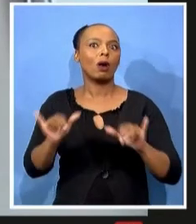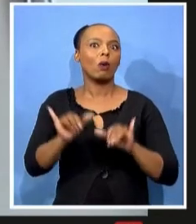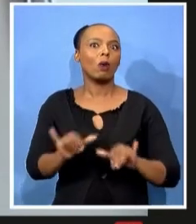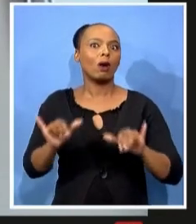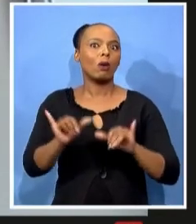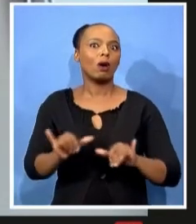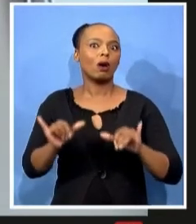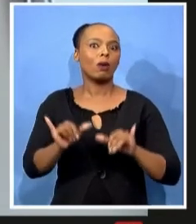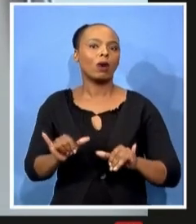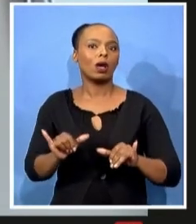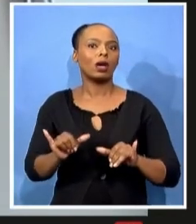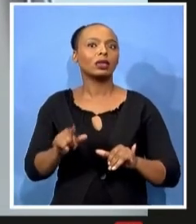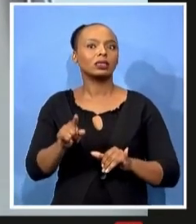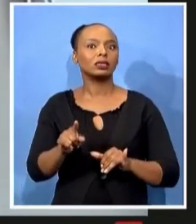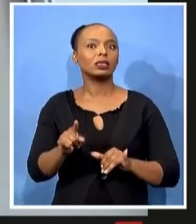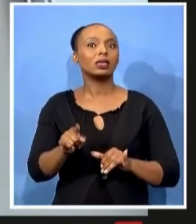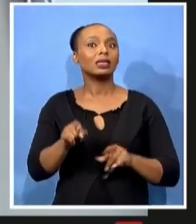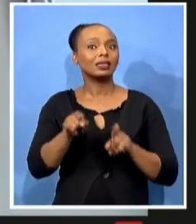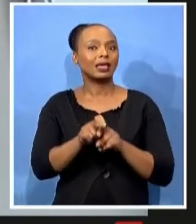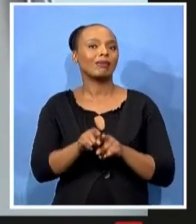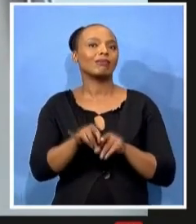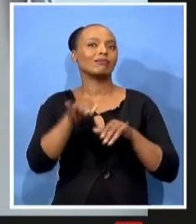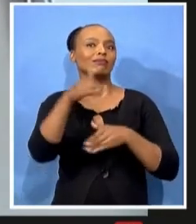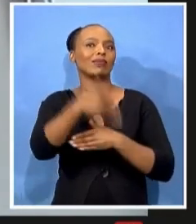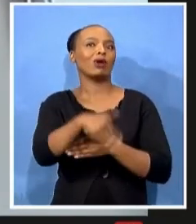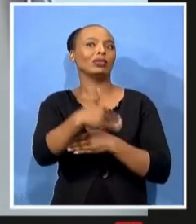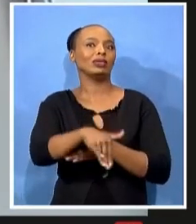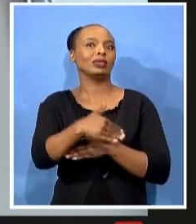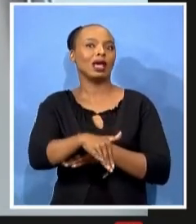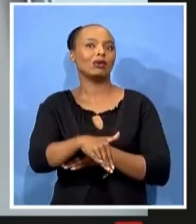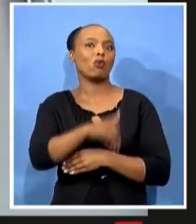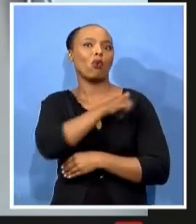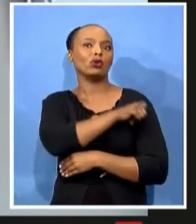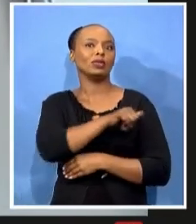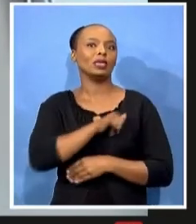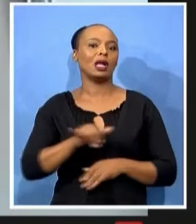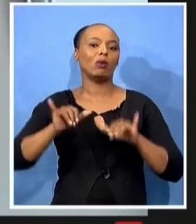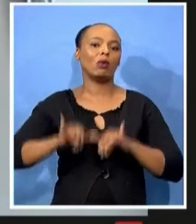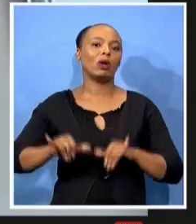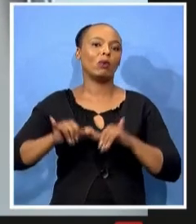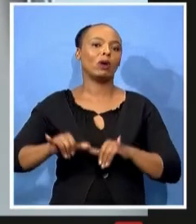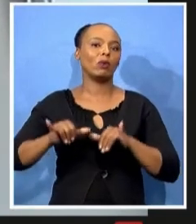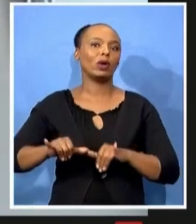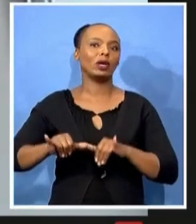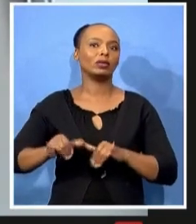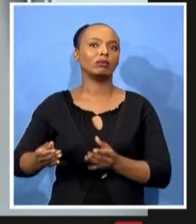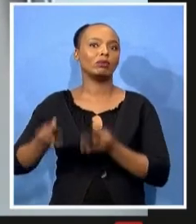hospitals, waiting to get patients who are very ill in those ambulances and who are